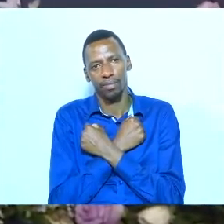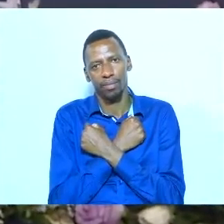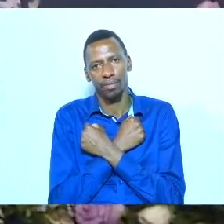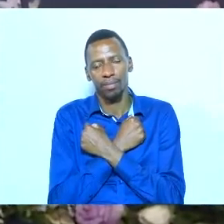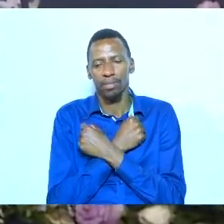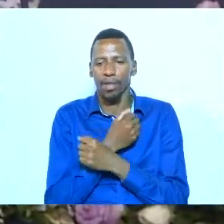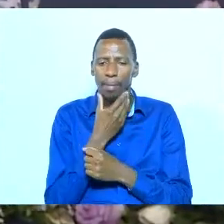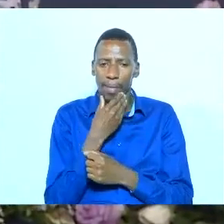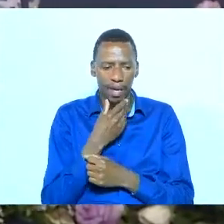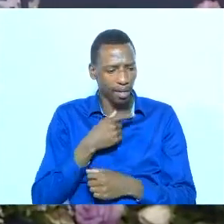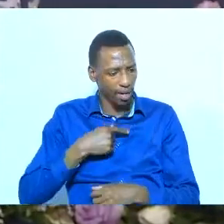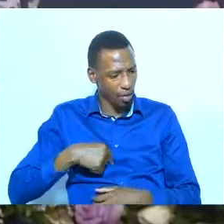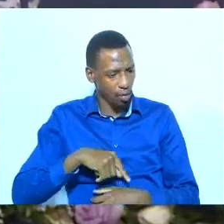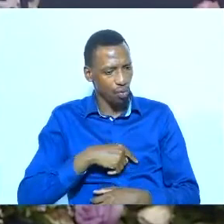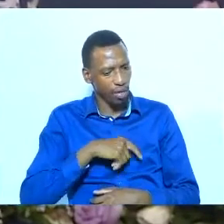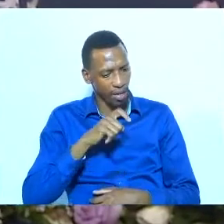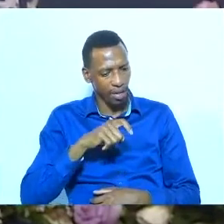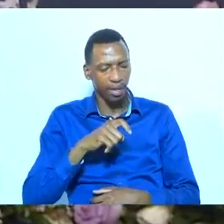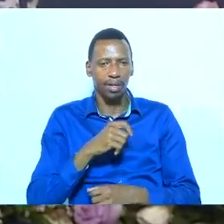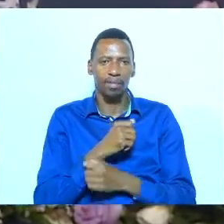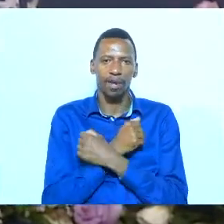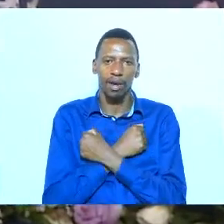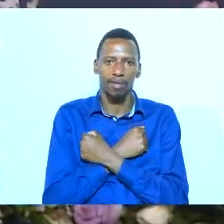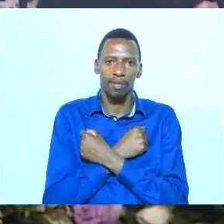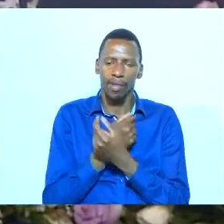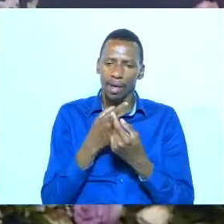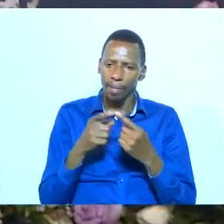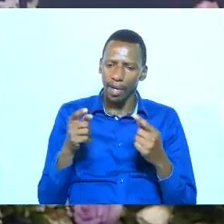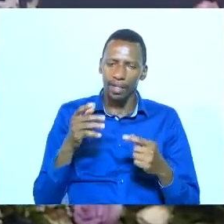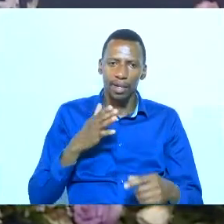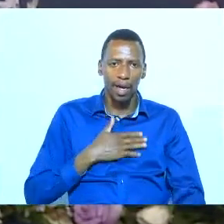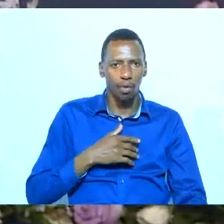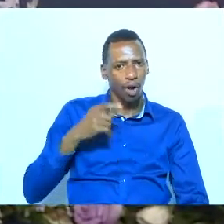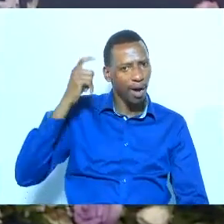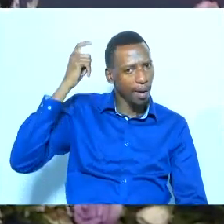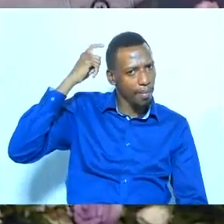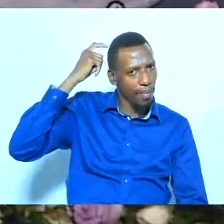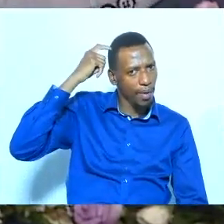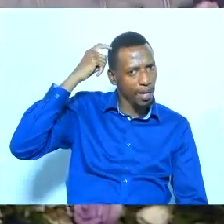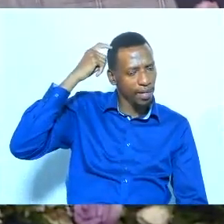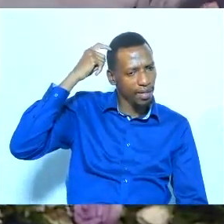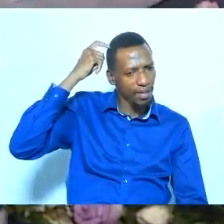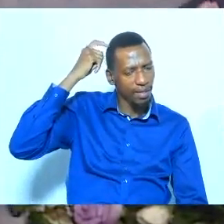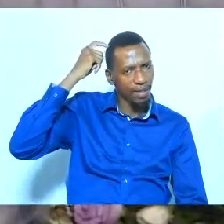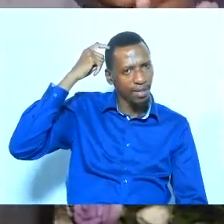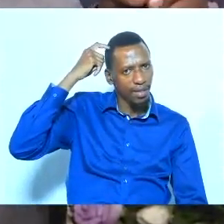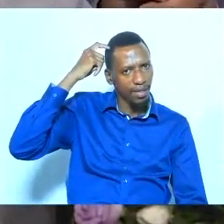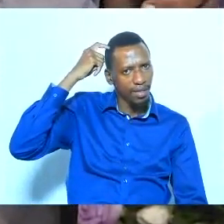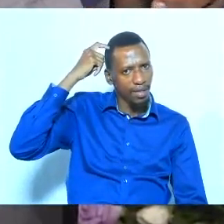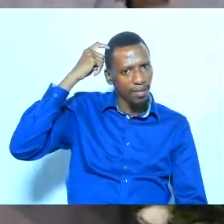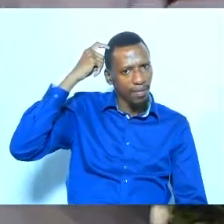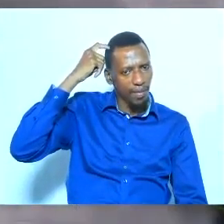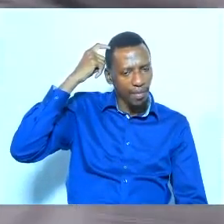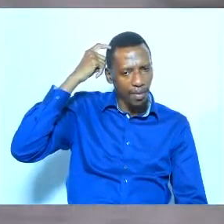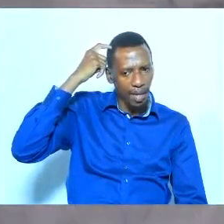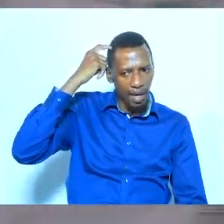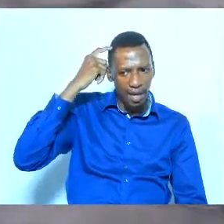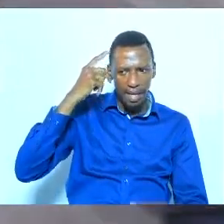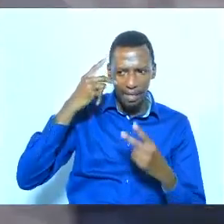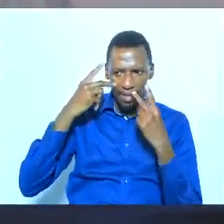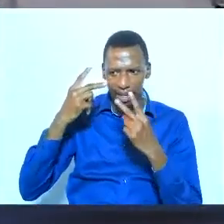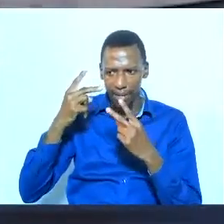We need love. But our brain interprets respect as